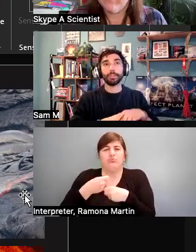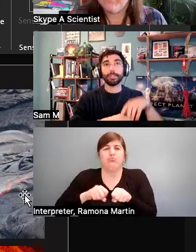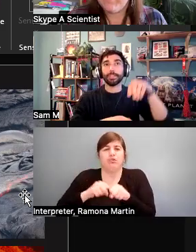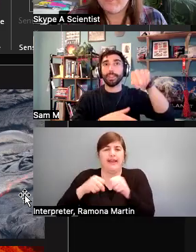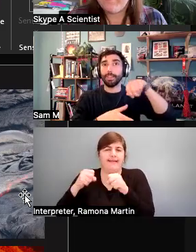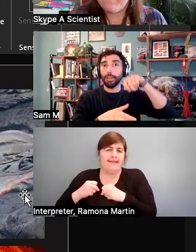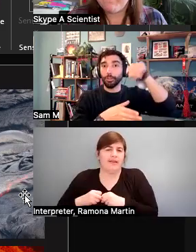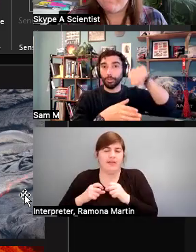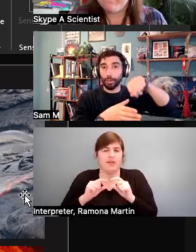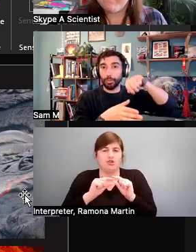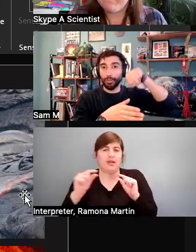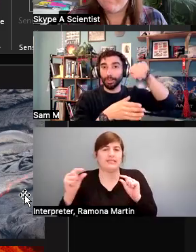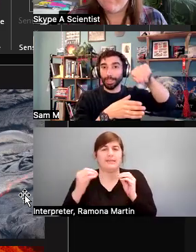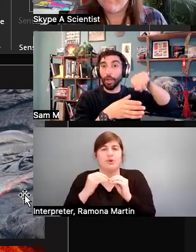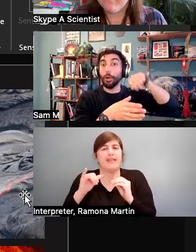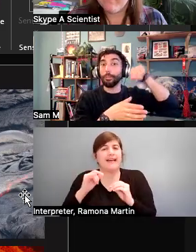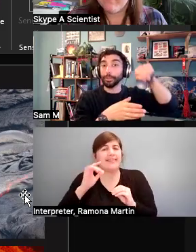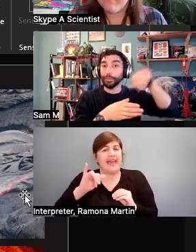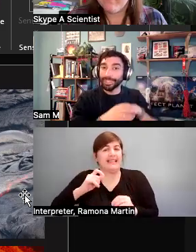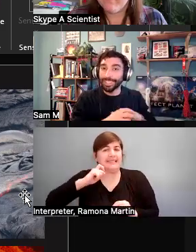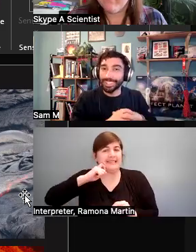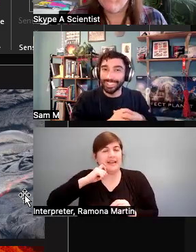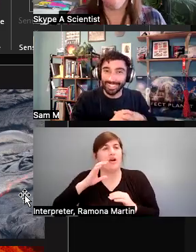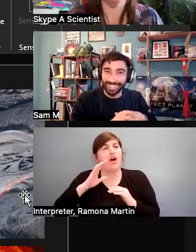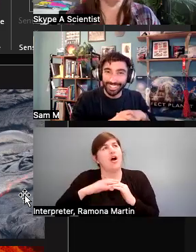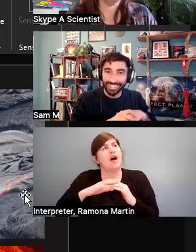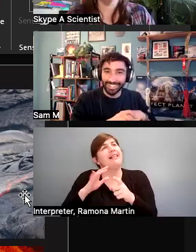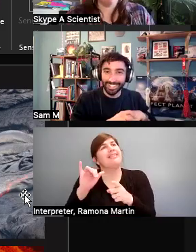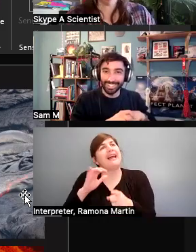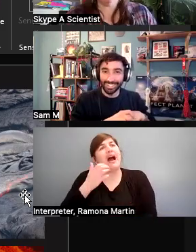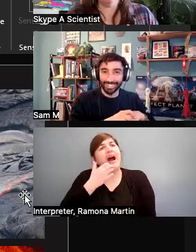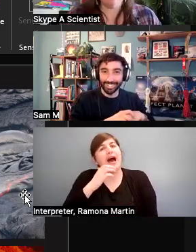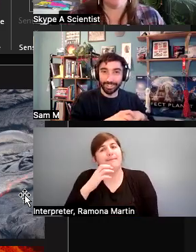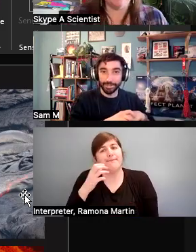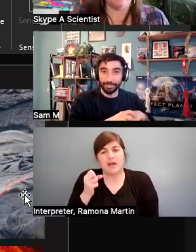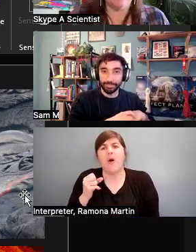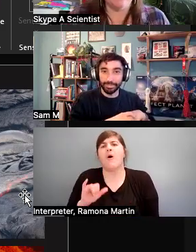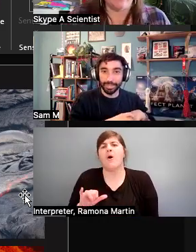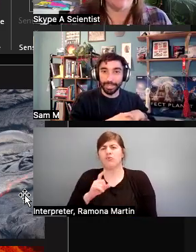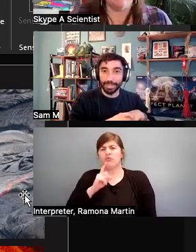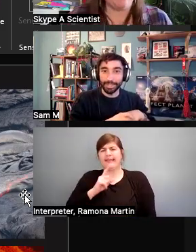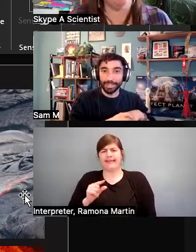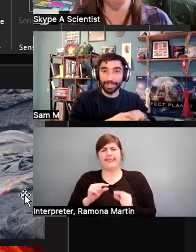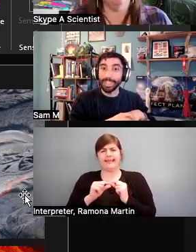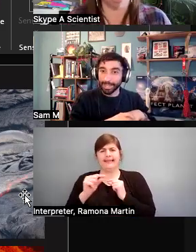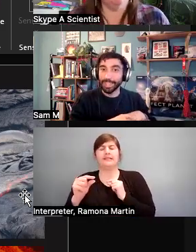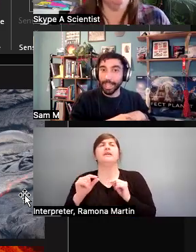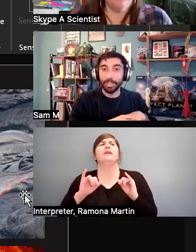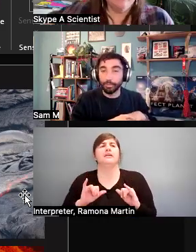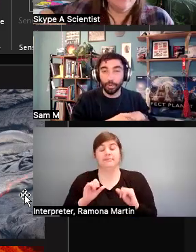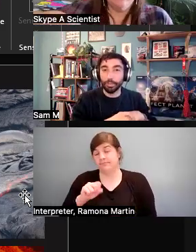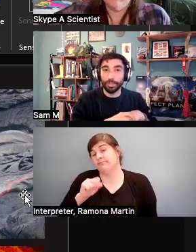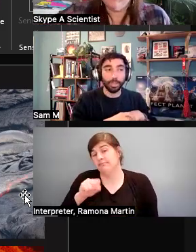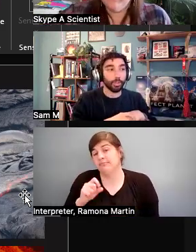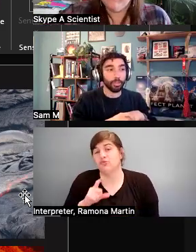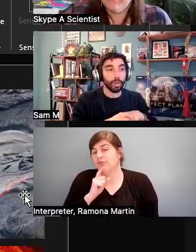the skin on the top of like hot milk. Oh, so really, really thin. Wow, Yeah, cool. yeah,